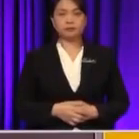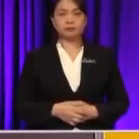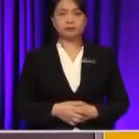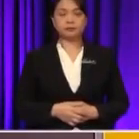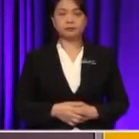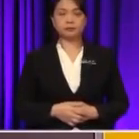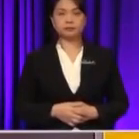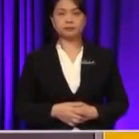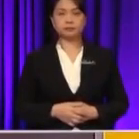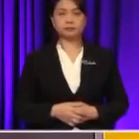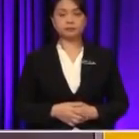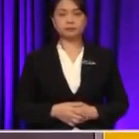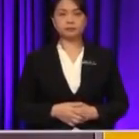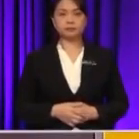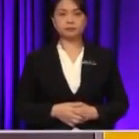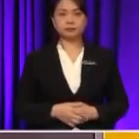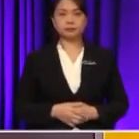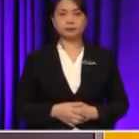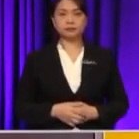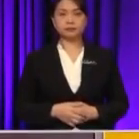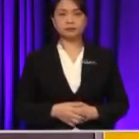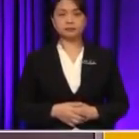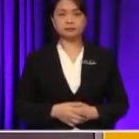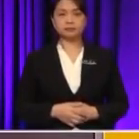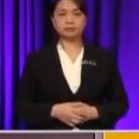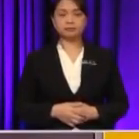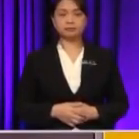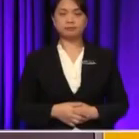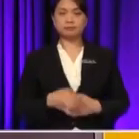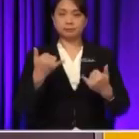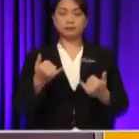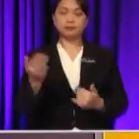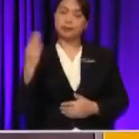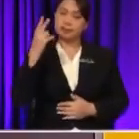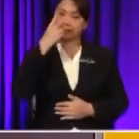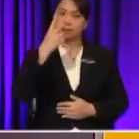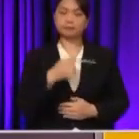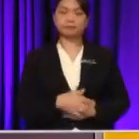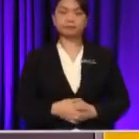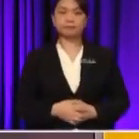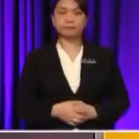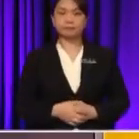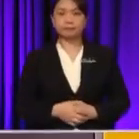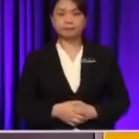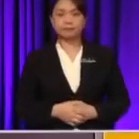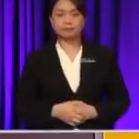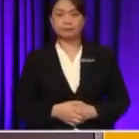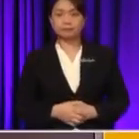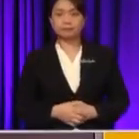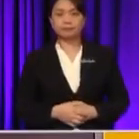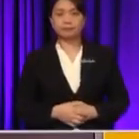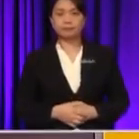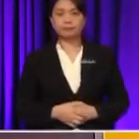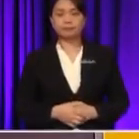by Razif. Okay, Razif. Okay, let's see what you send me. Okay, Razif, can you please read